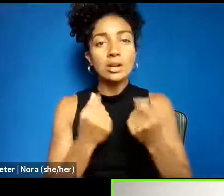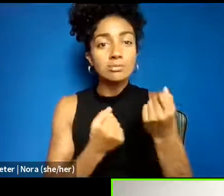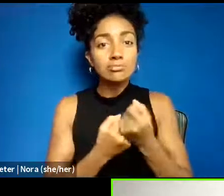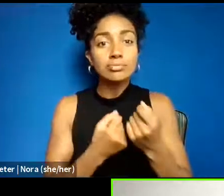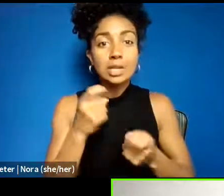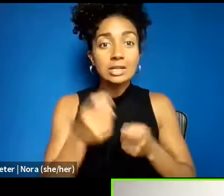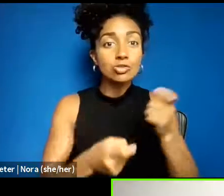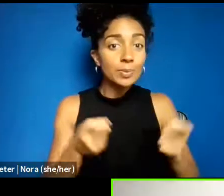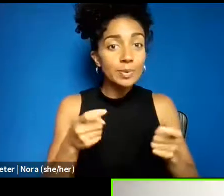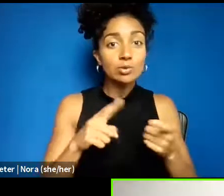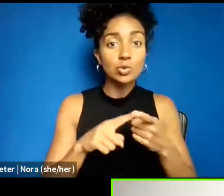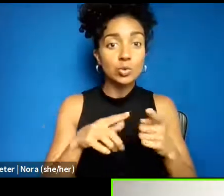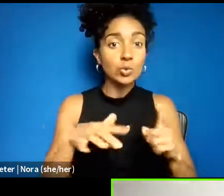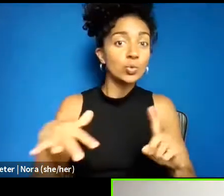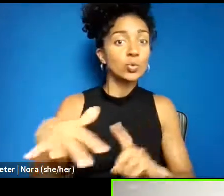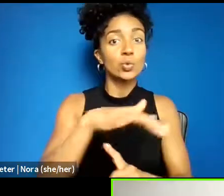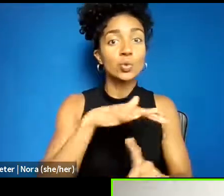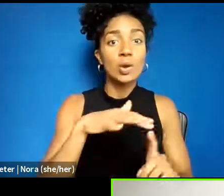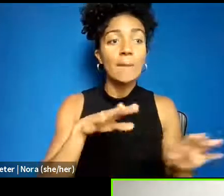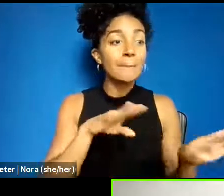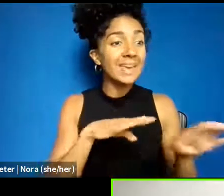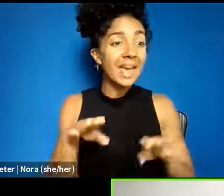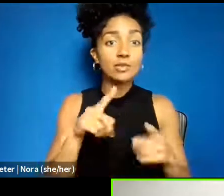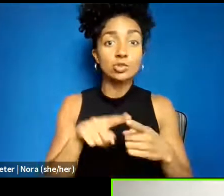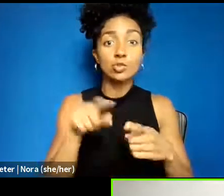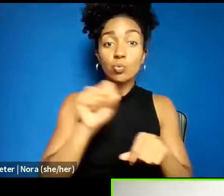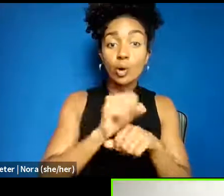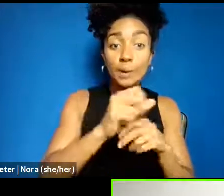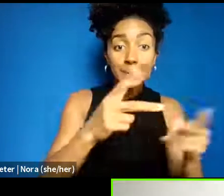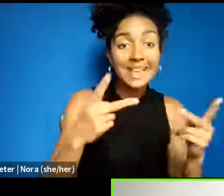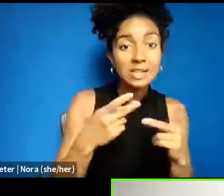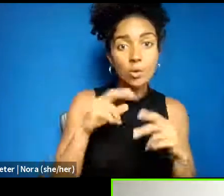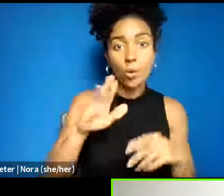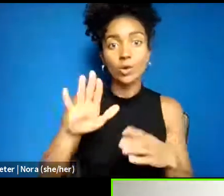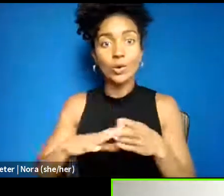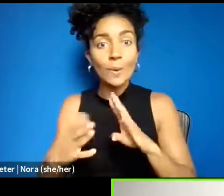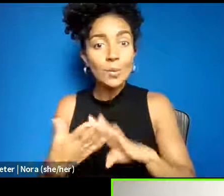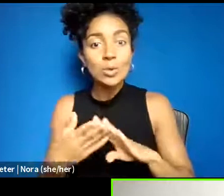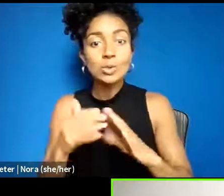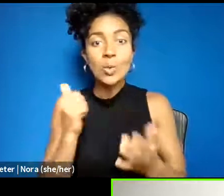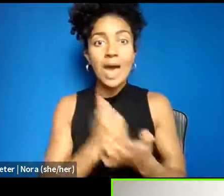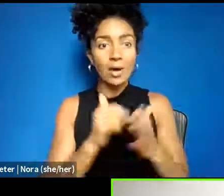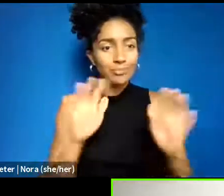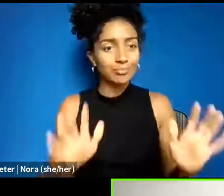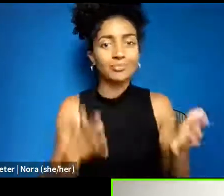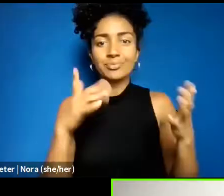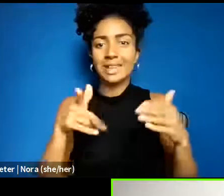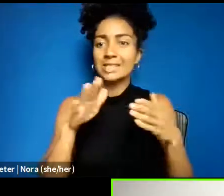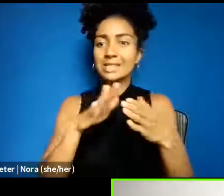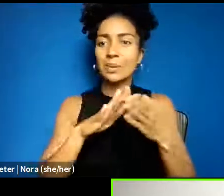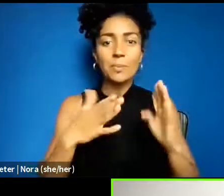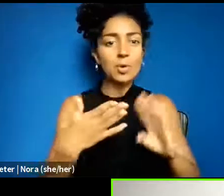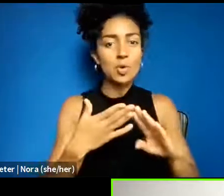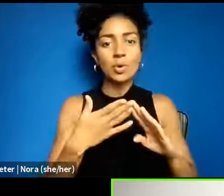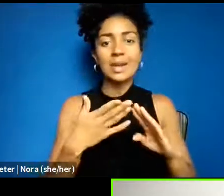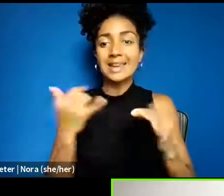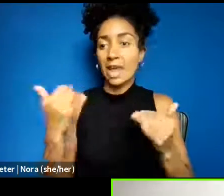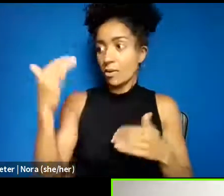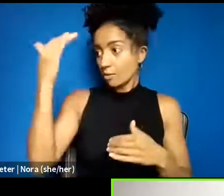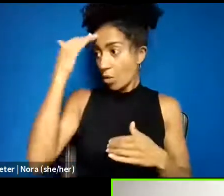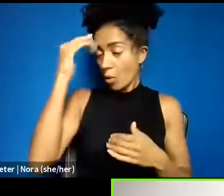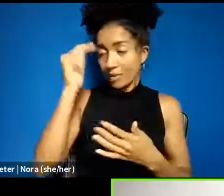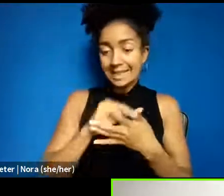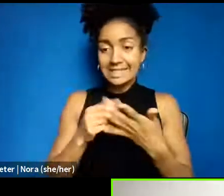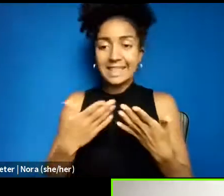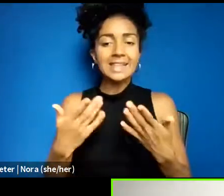a workplace or your community, better now that you have this knowledge? So I think that's how we